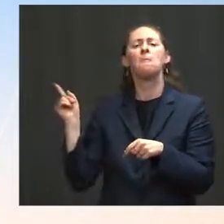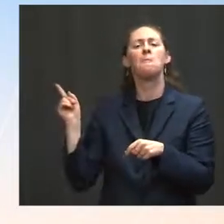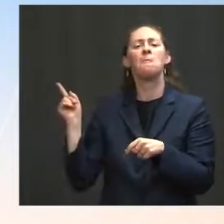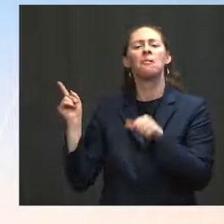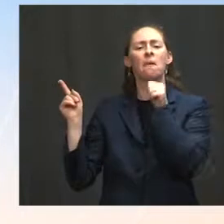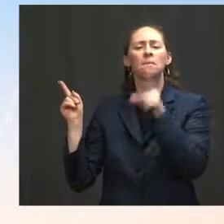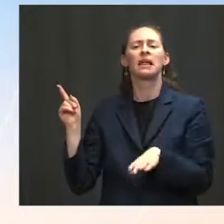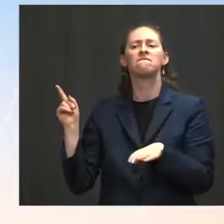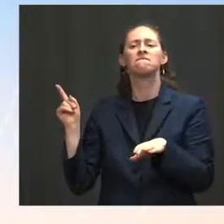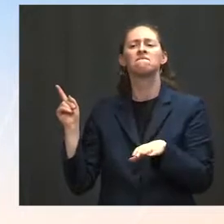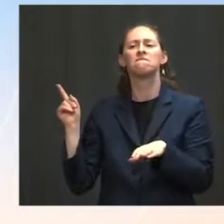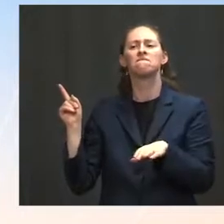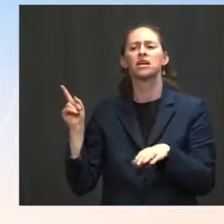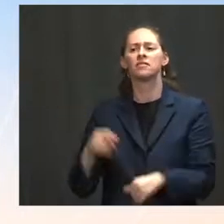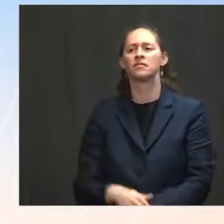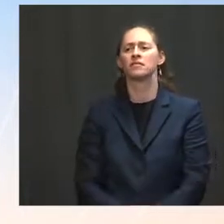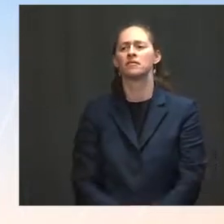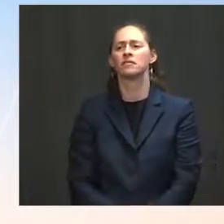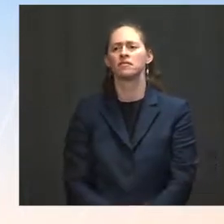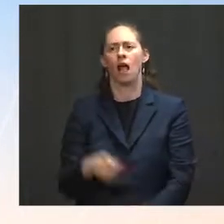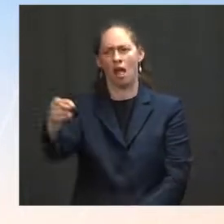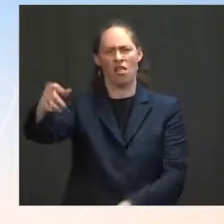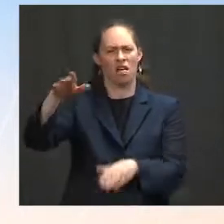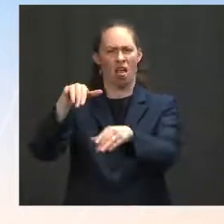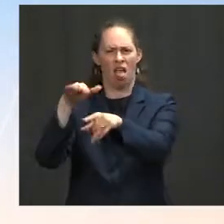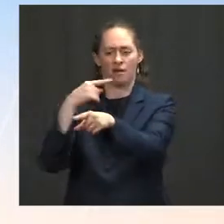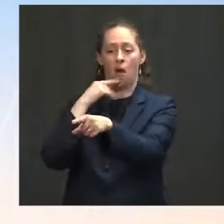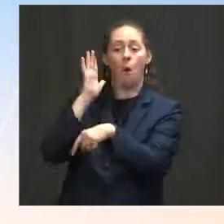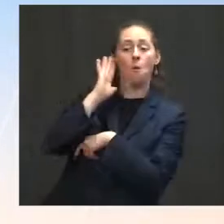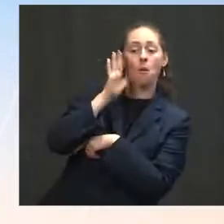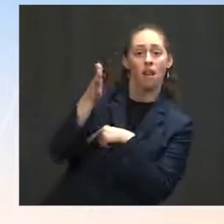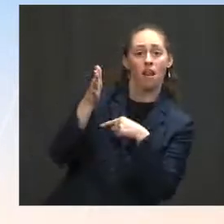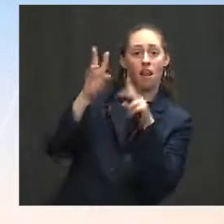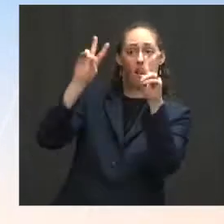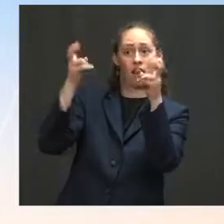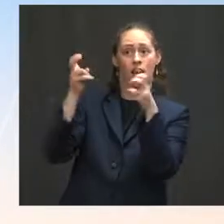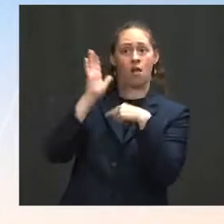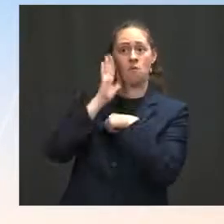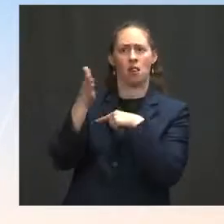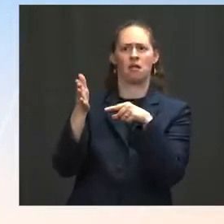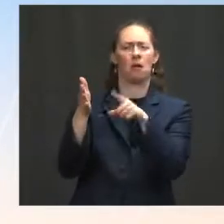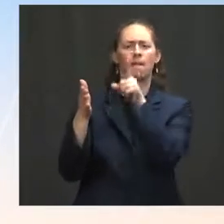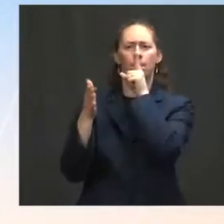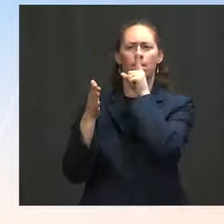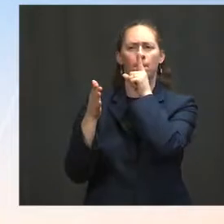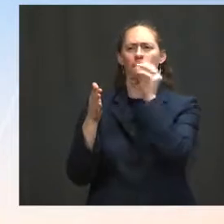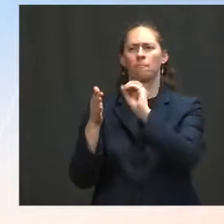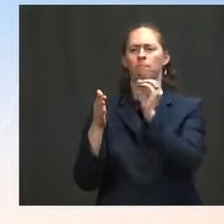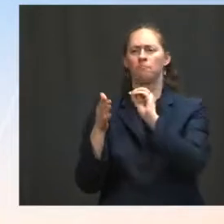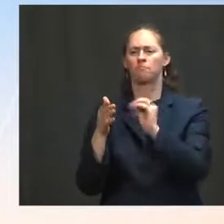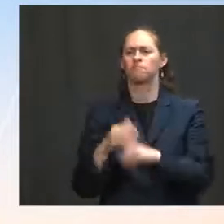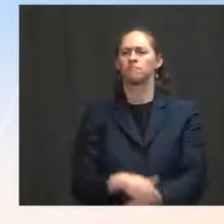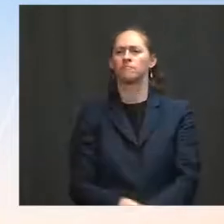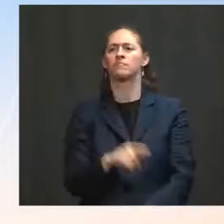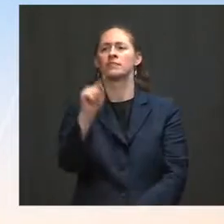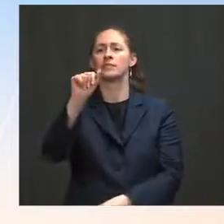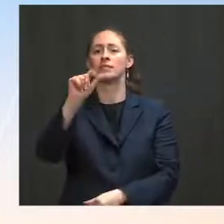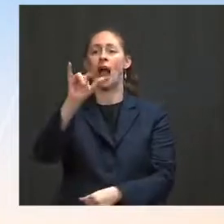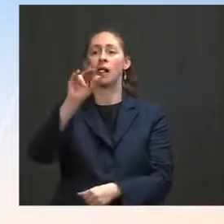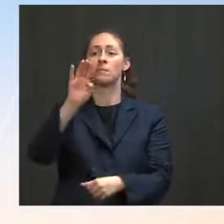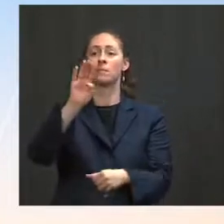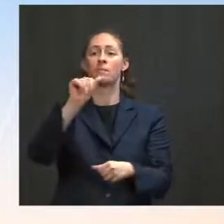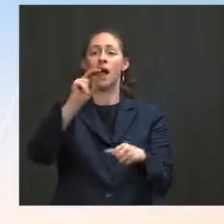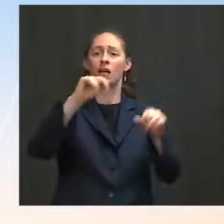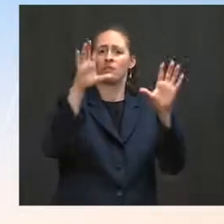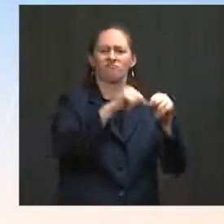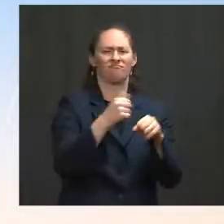was inevitable for the Taliban to take over the country. And so his objective, or his what he